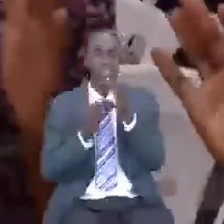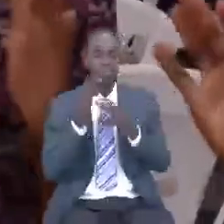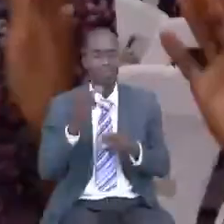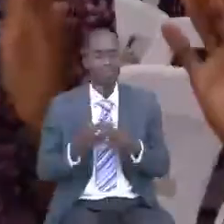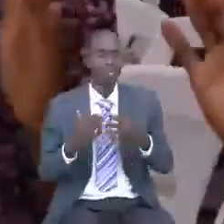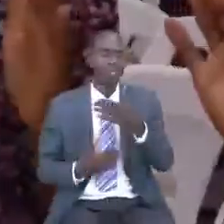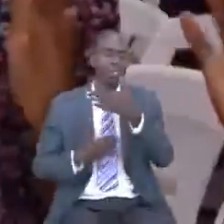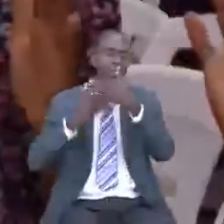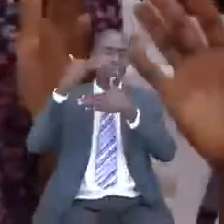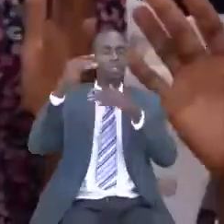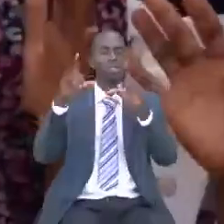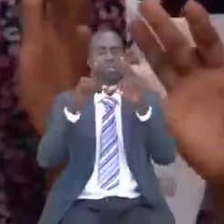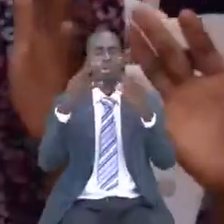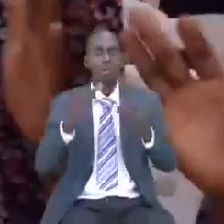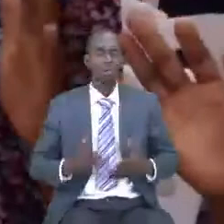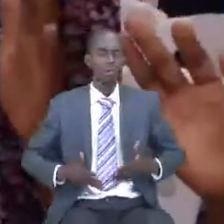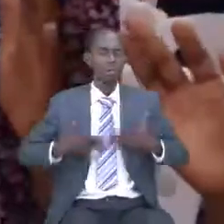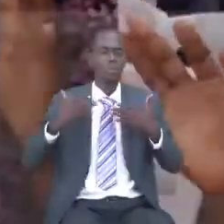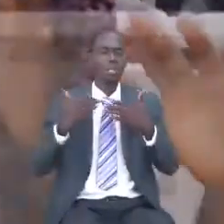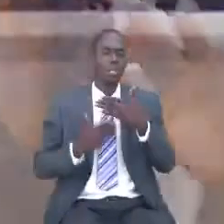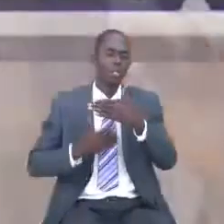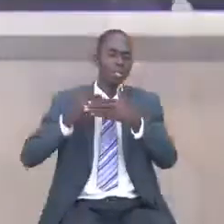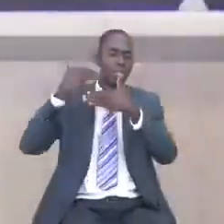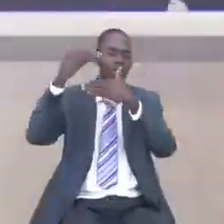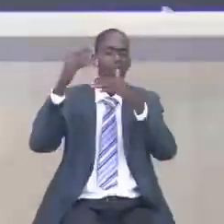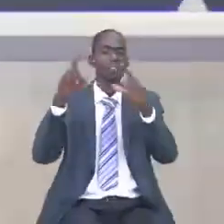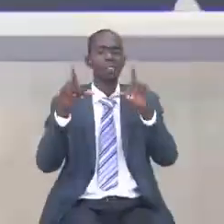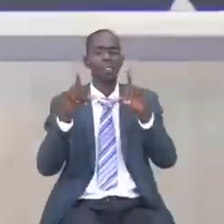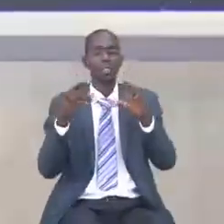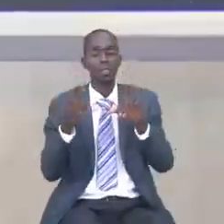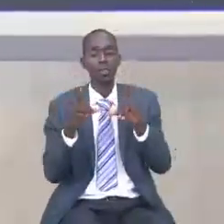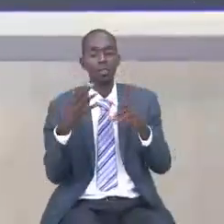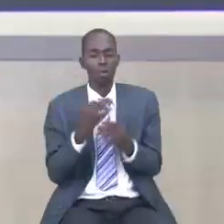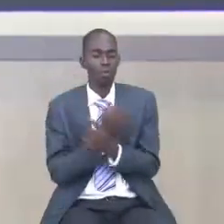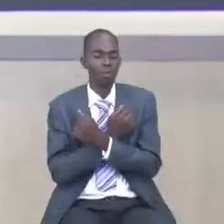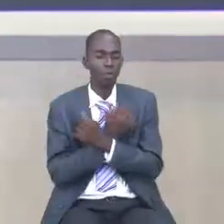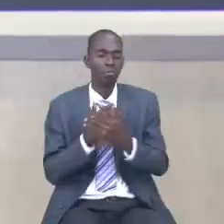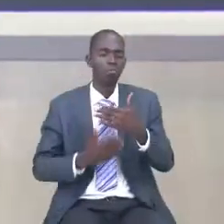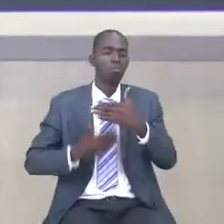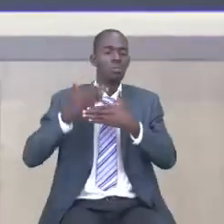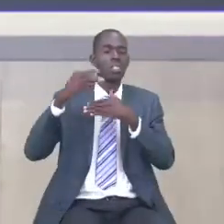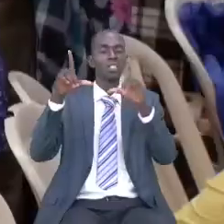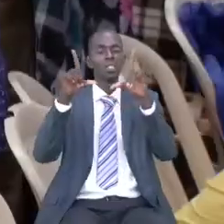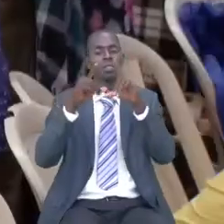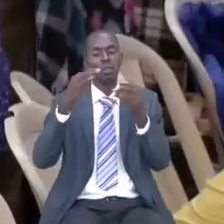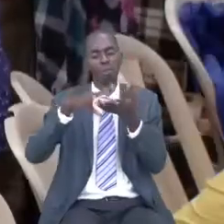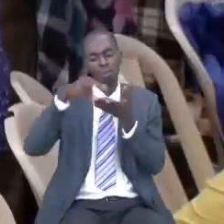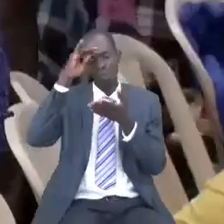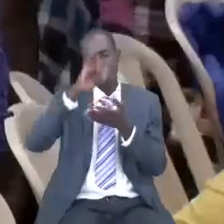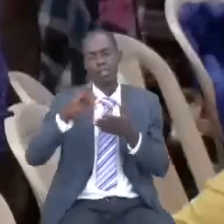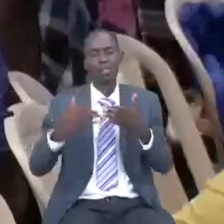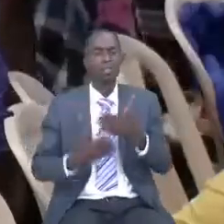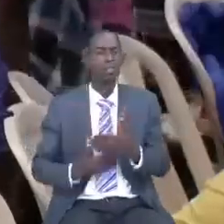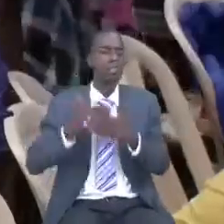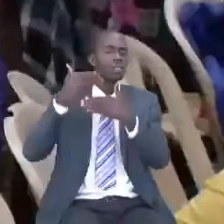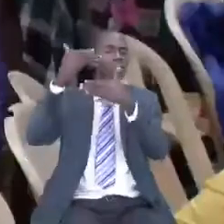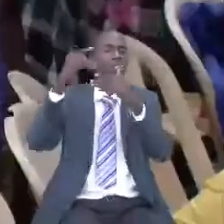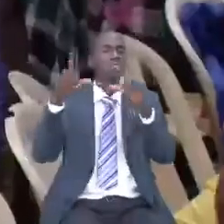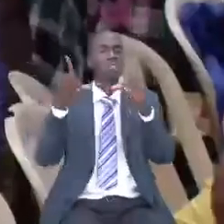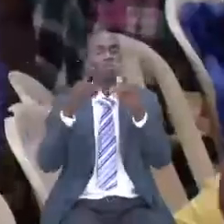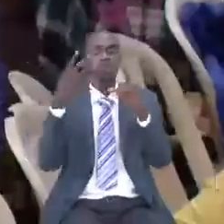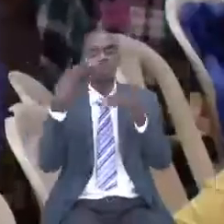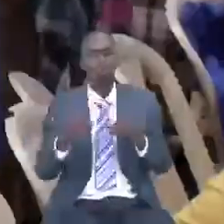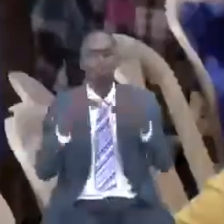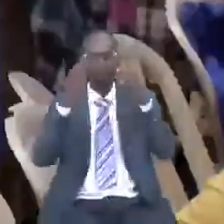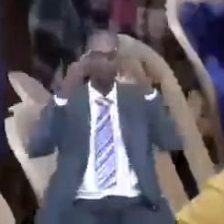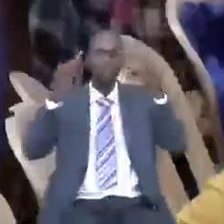of life. Next level of love. Next level of learning. Next level of